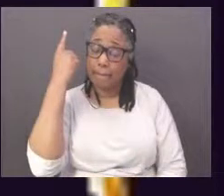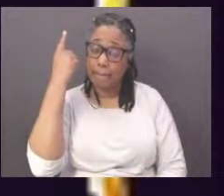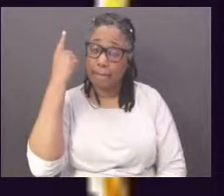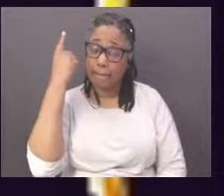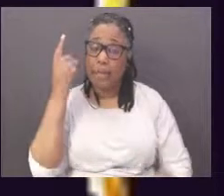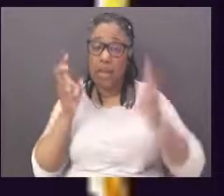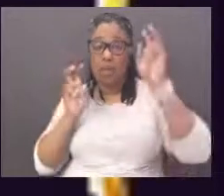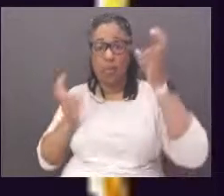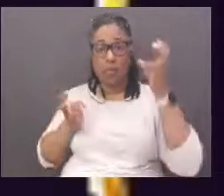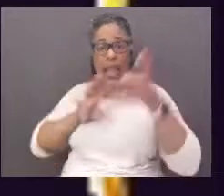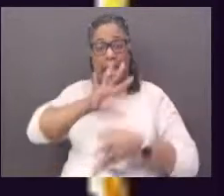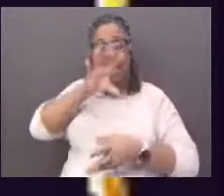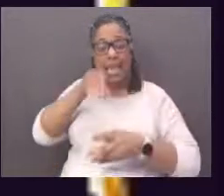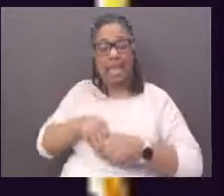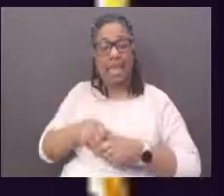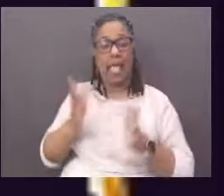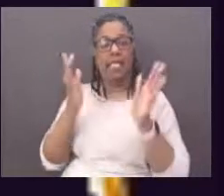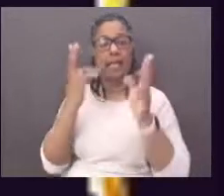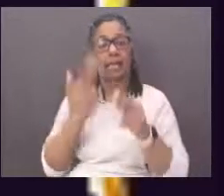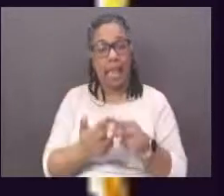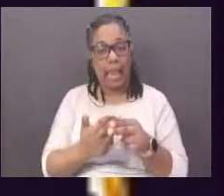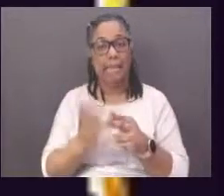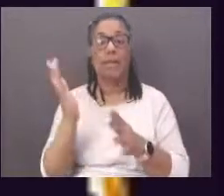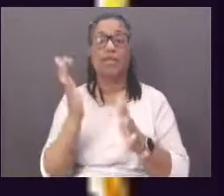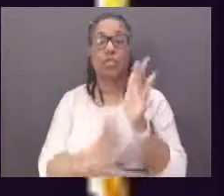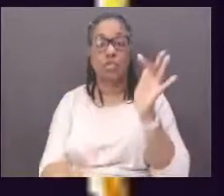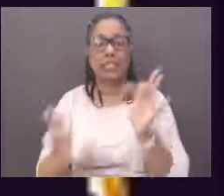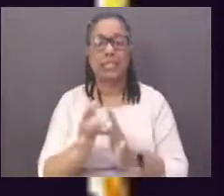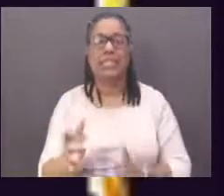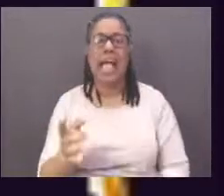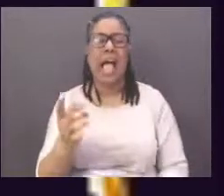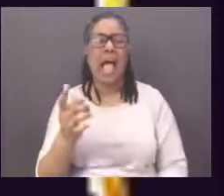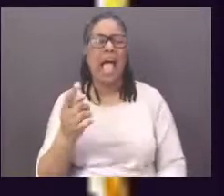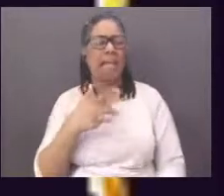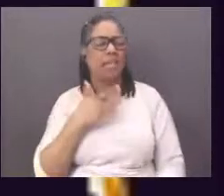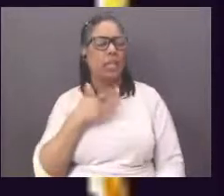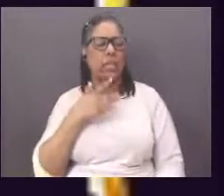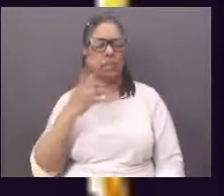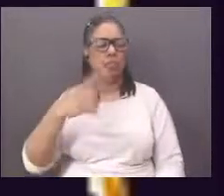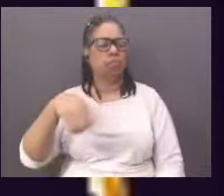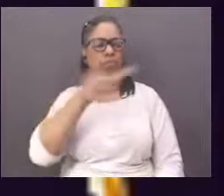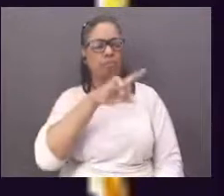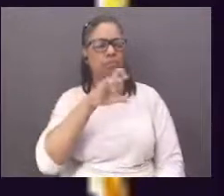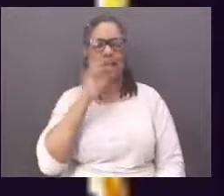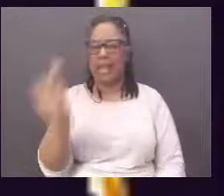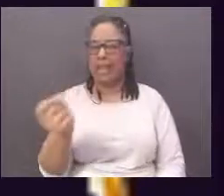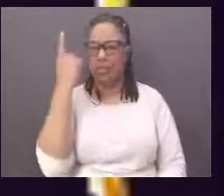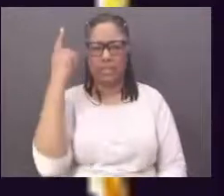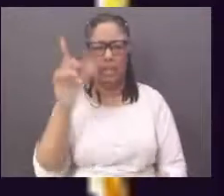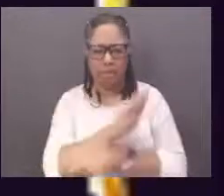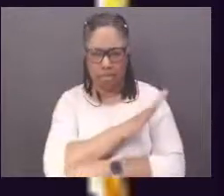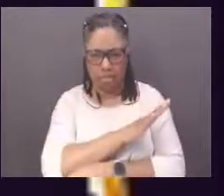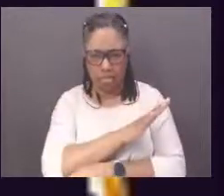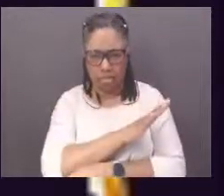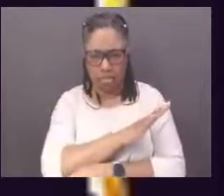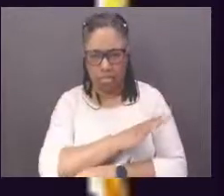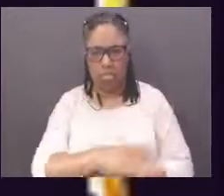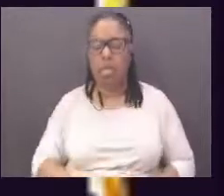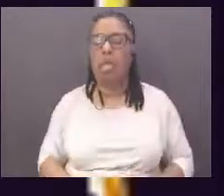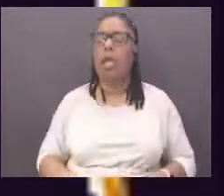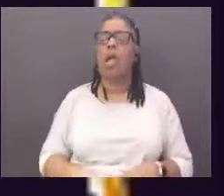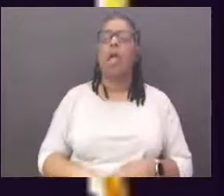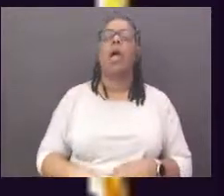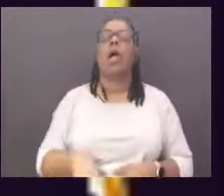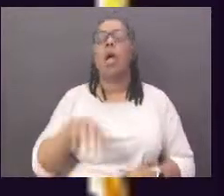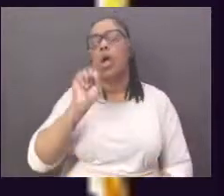of Jesus means. I want you to know this morning that there is supernatural power in the